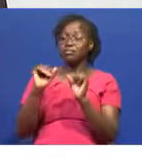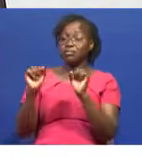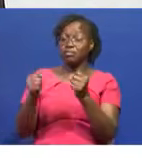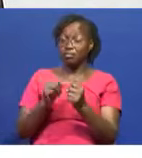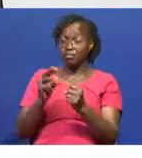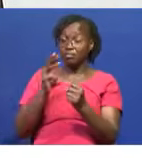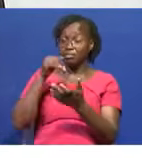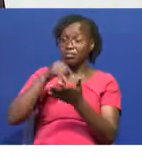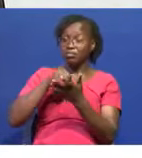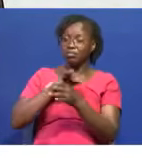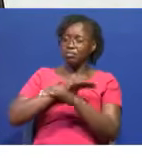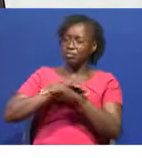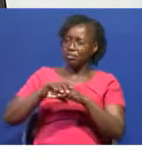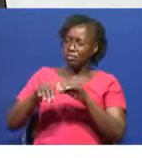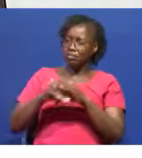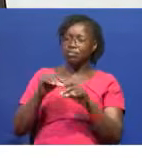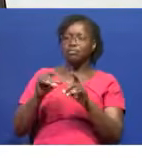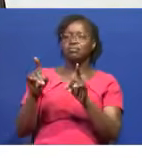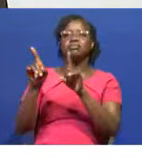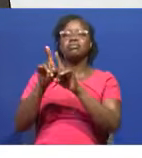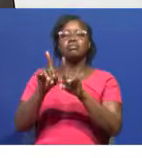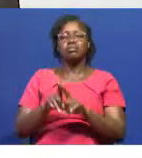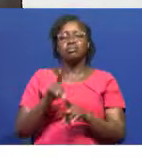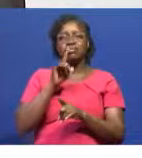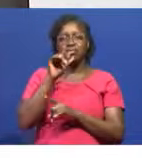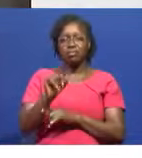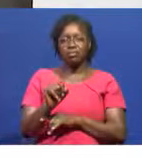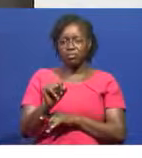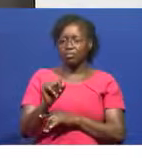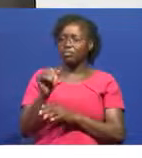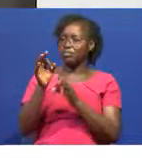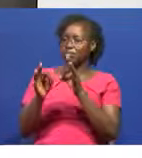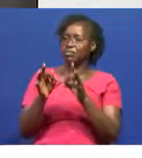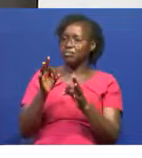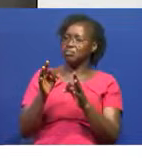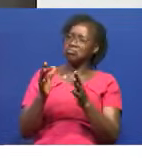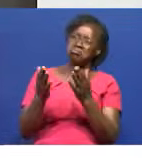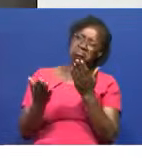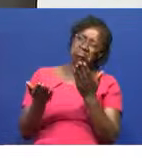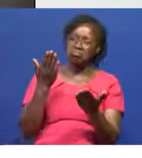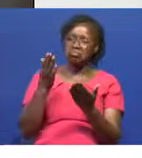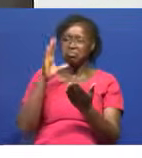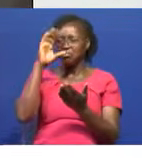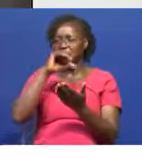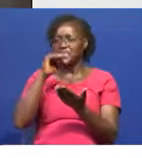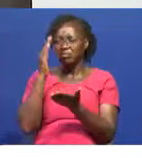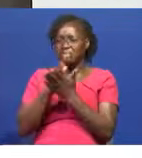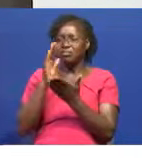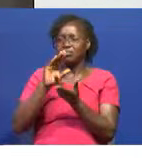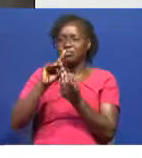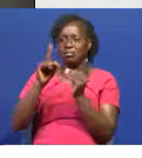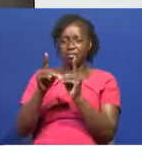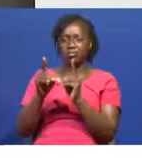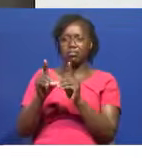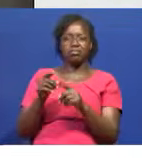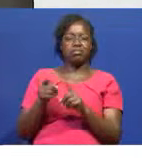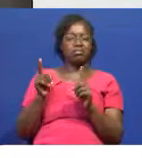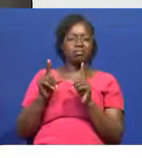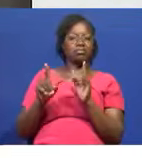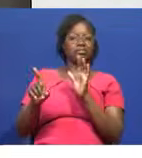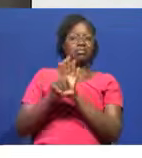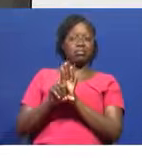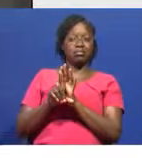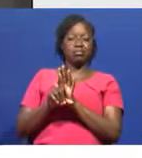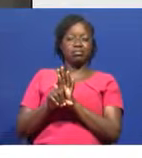water, including sanitation and those. So even we might not have the actual data as per se, but with the